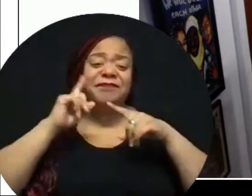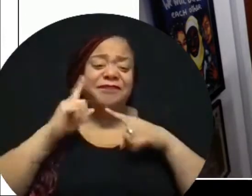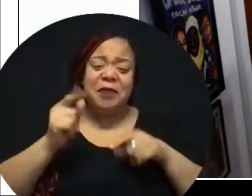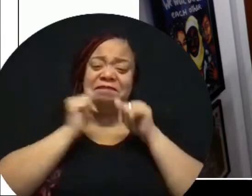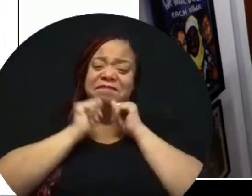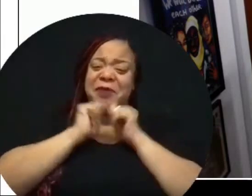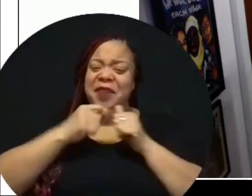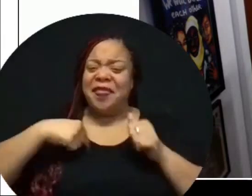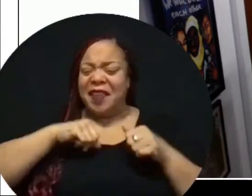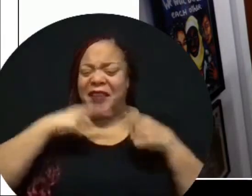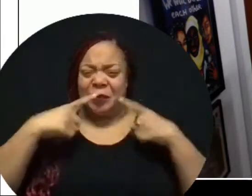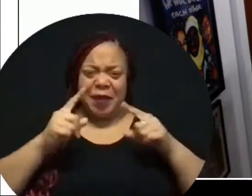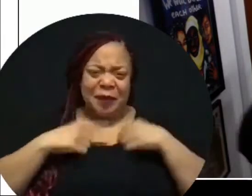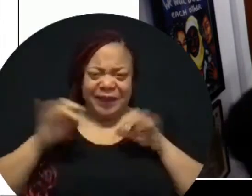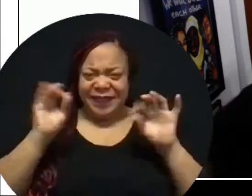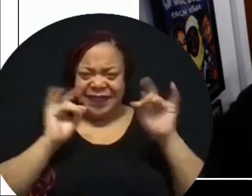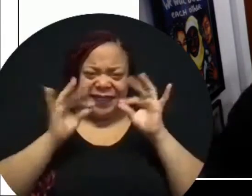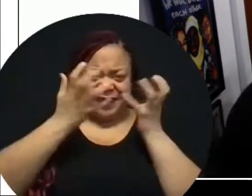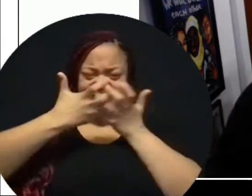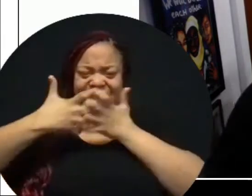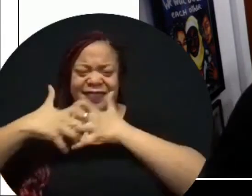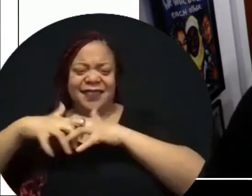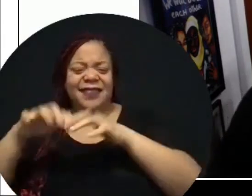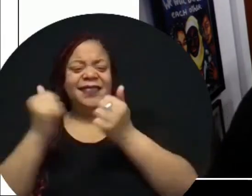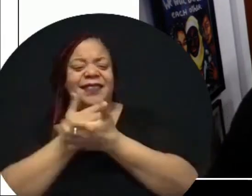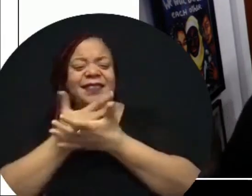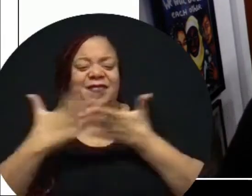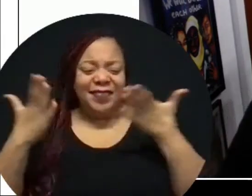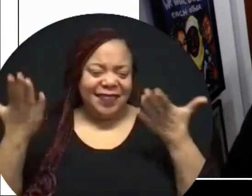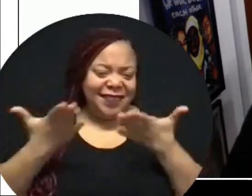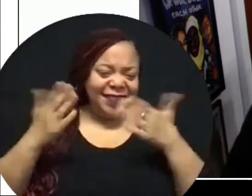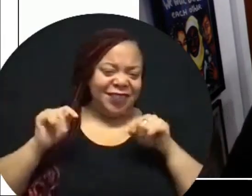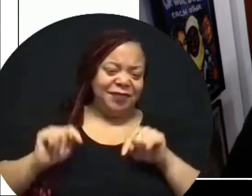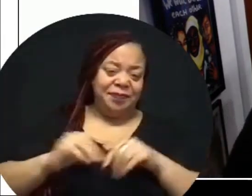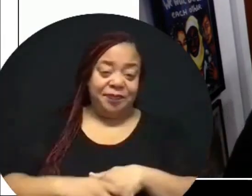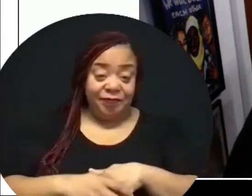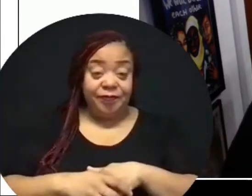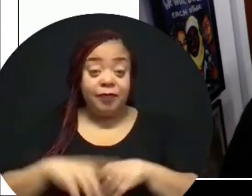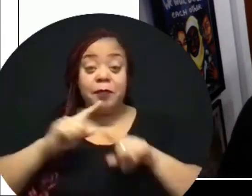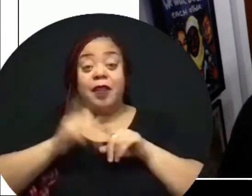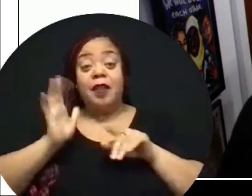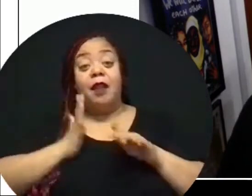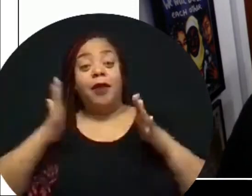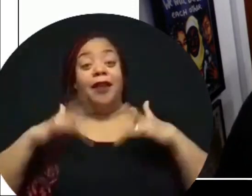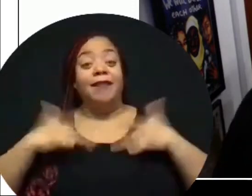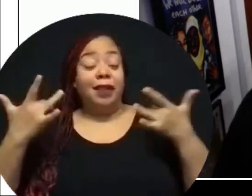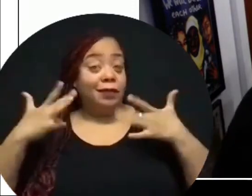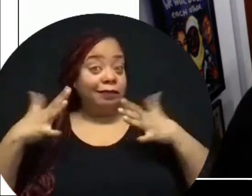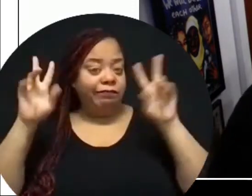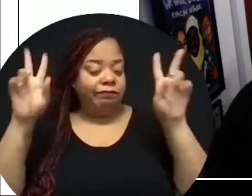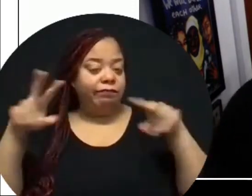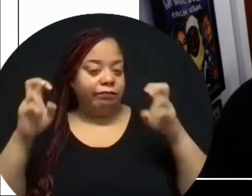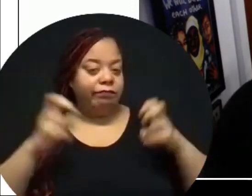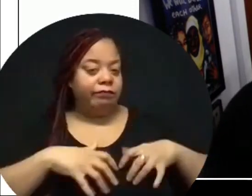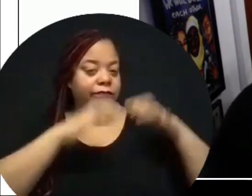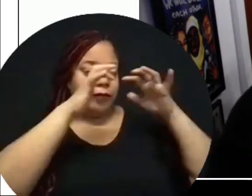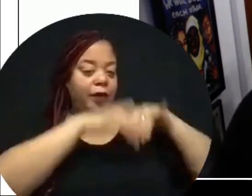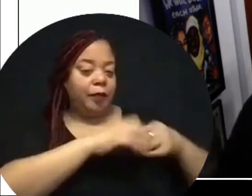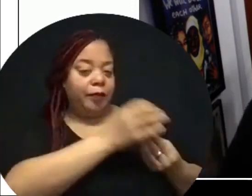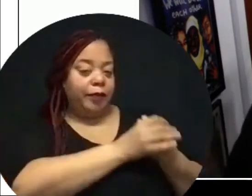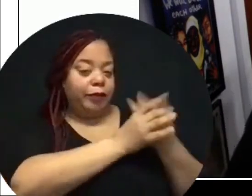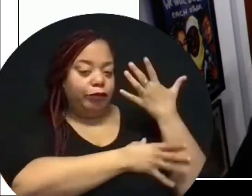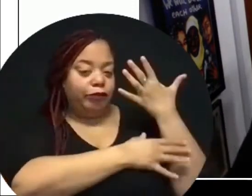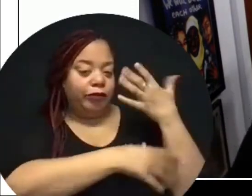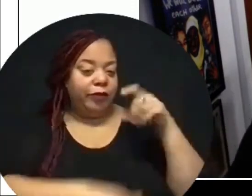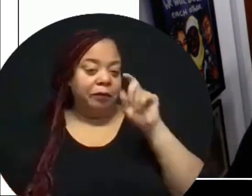Green. Huge thanks to Haymarket Books for hosting this event with us and for all of their work on the back end to make this